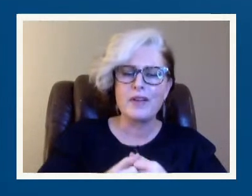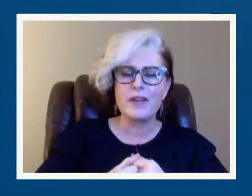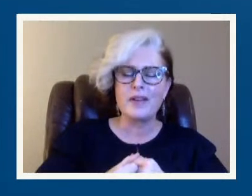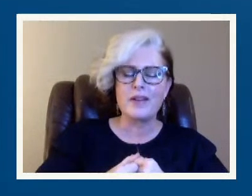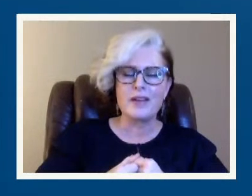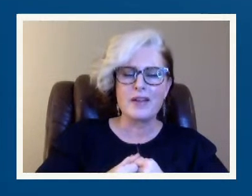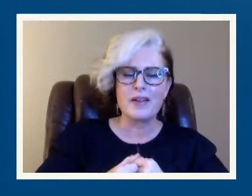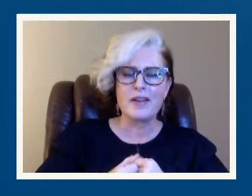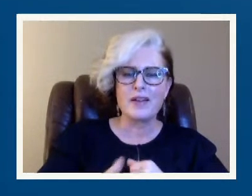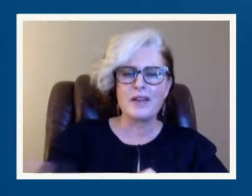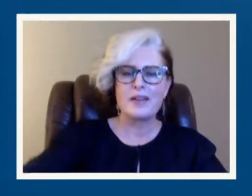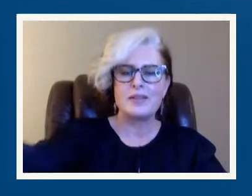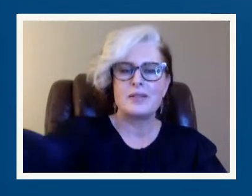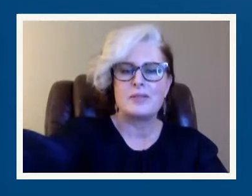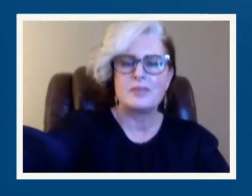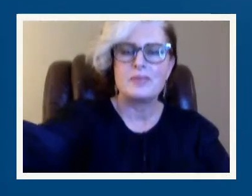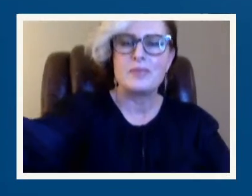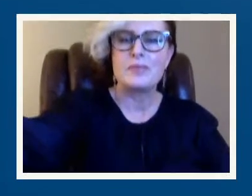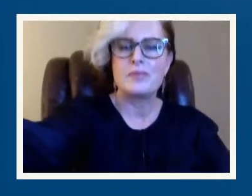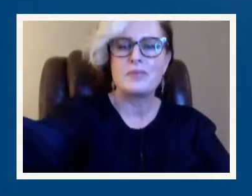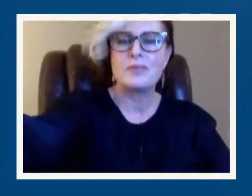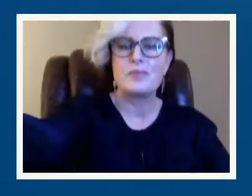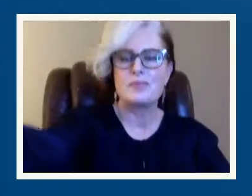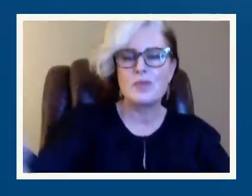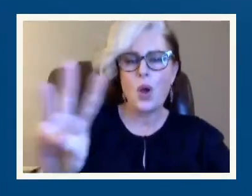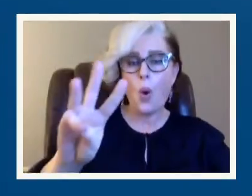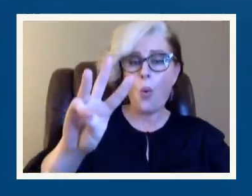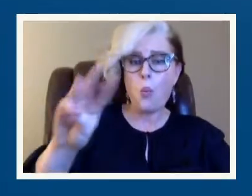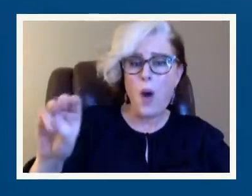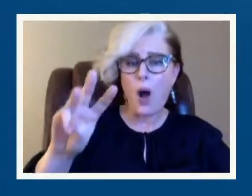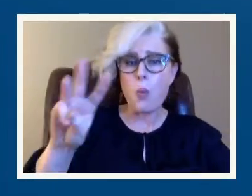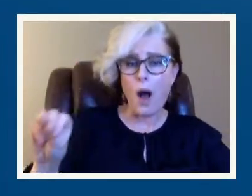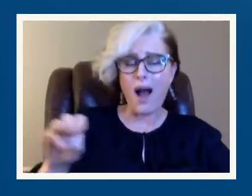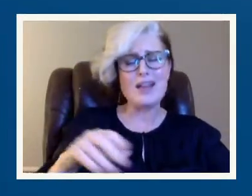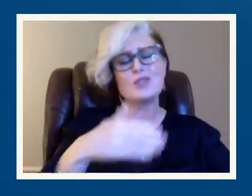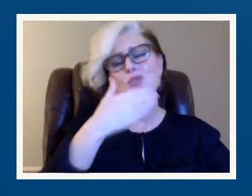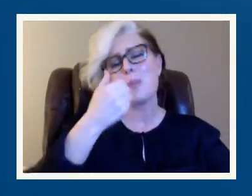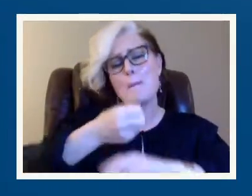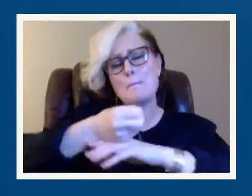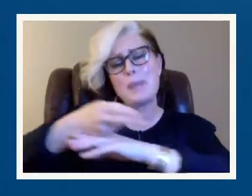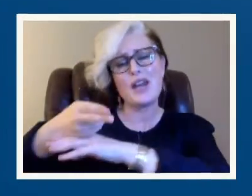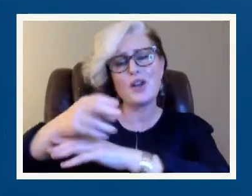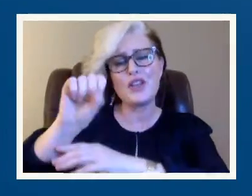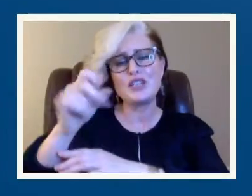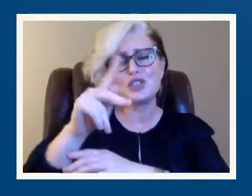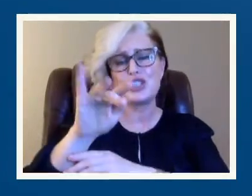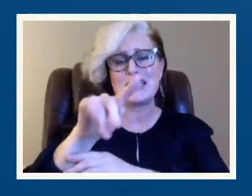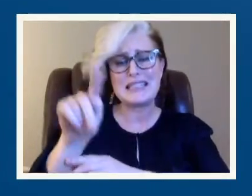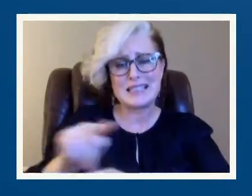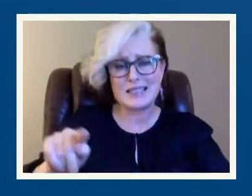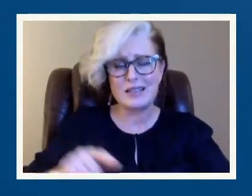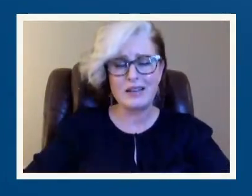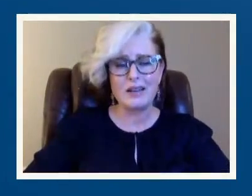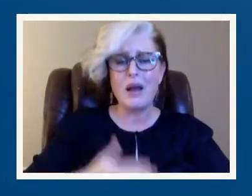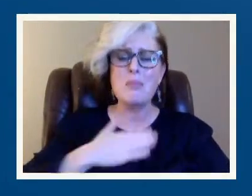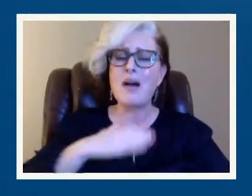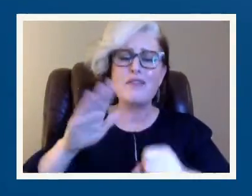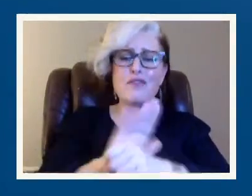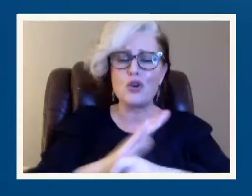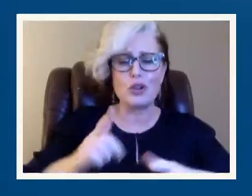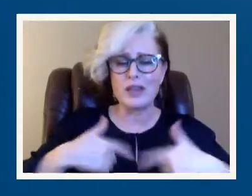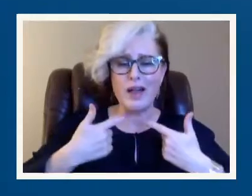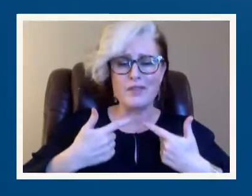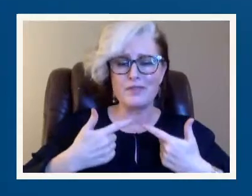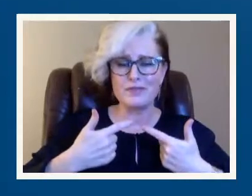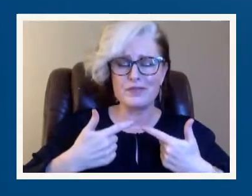Wawa is so much better than Sheetz. My whole life. I